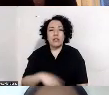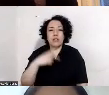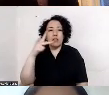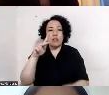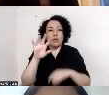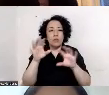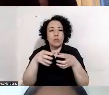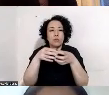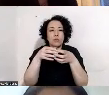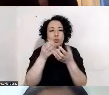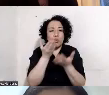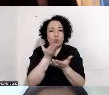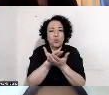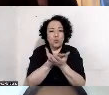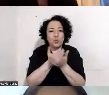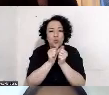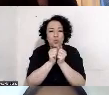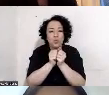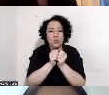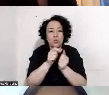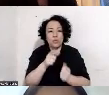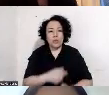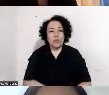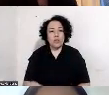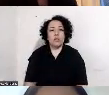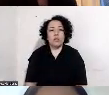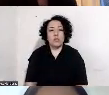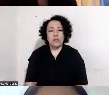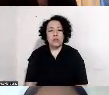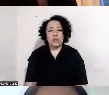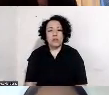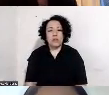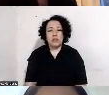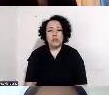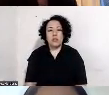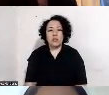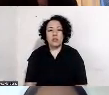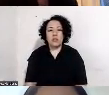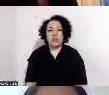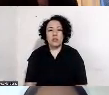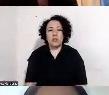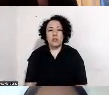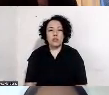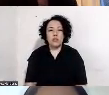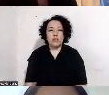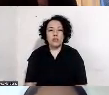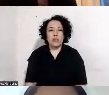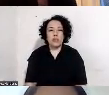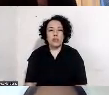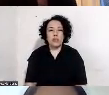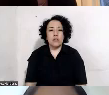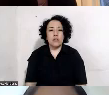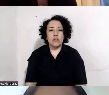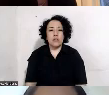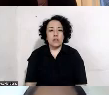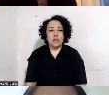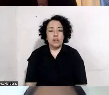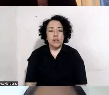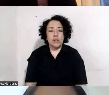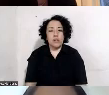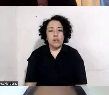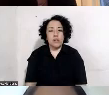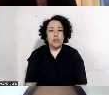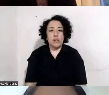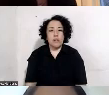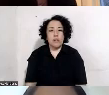of very well-known researchers like Susan Baum and Nick Gelbar and others that